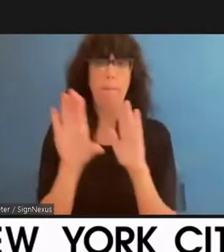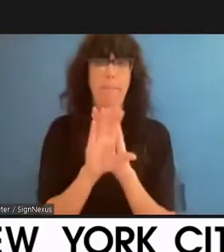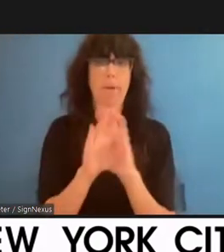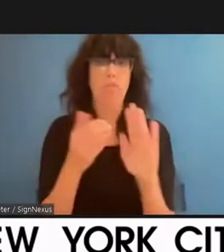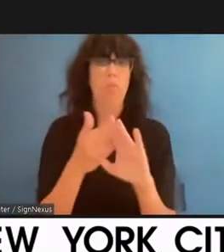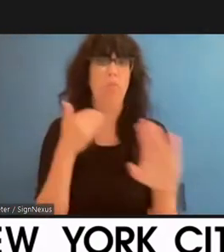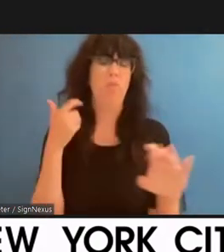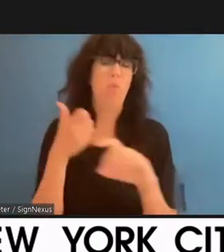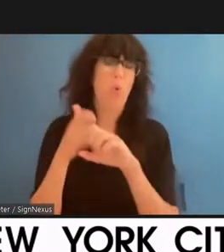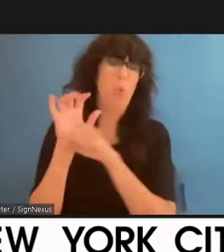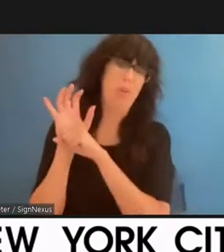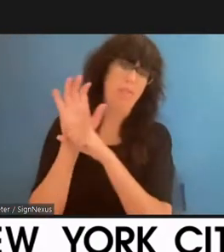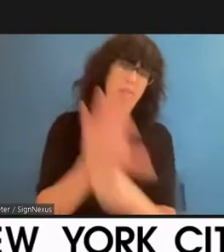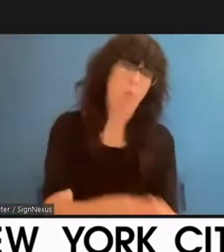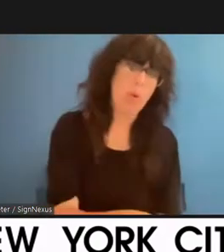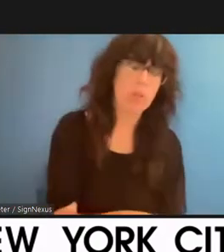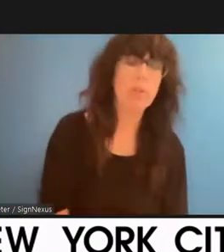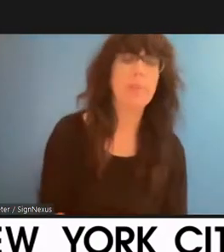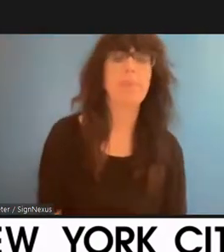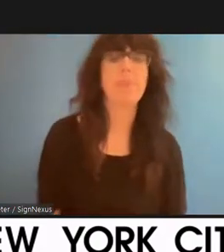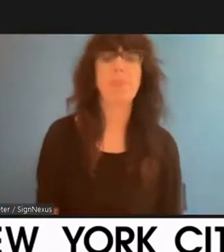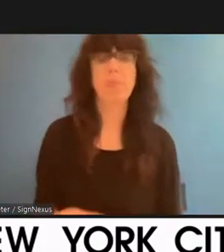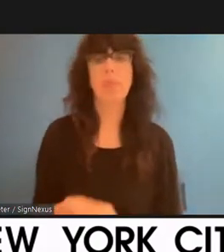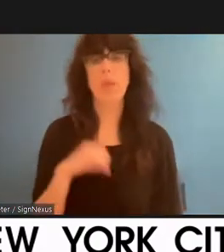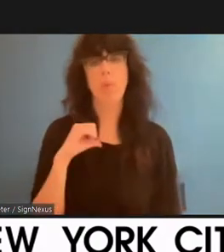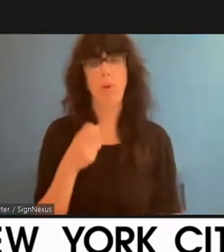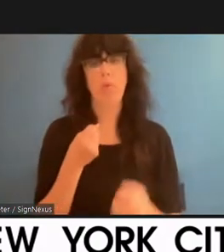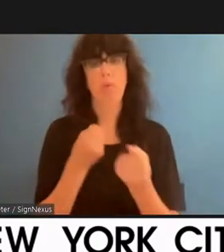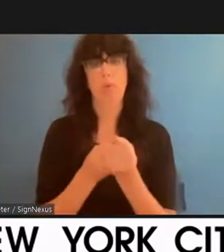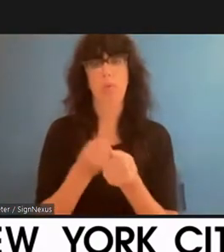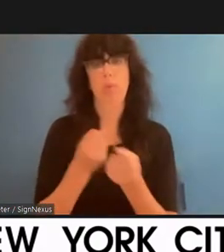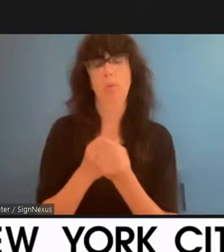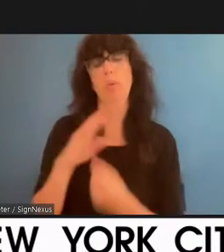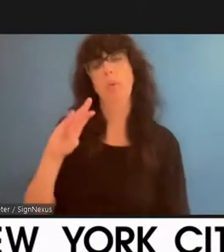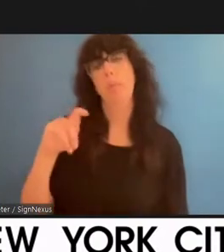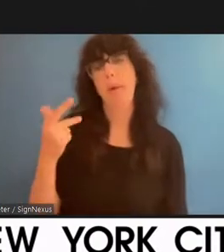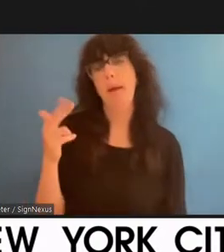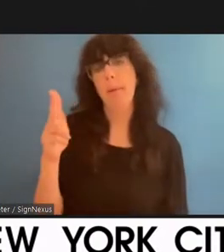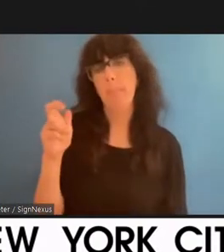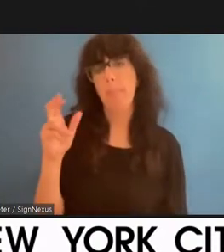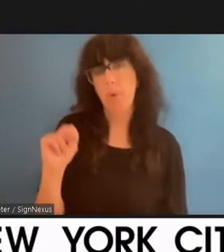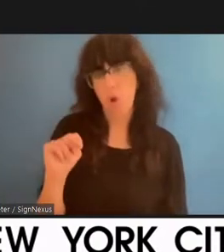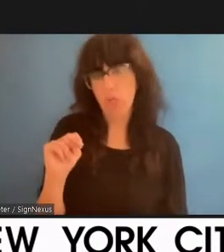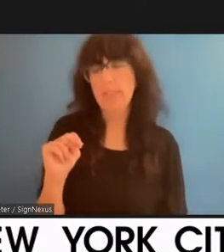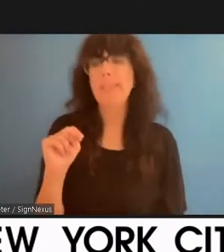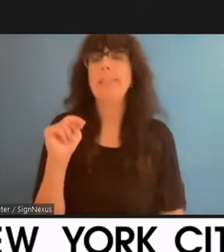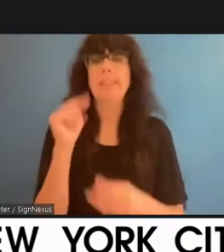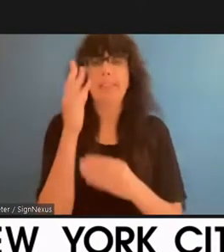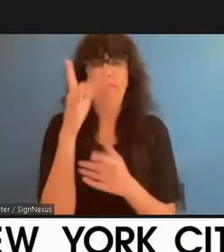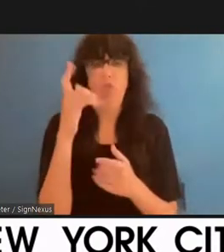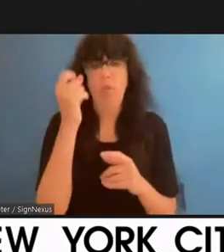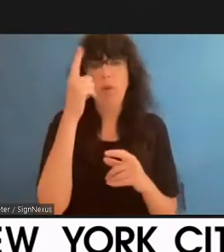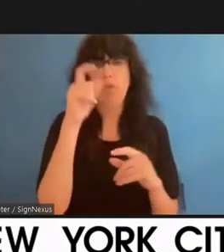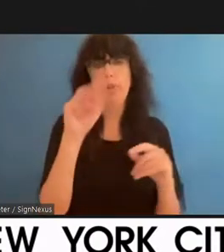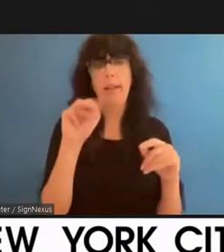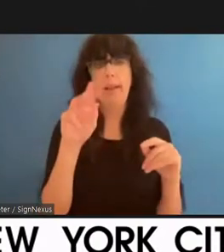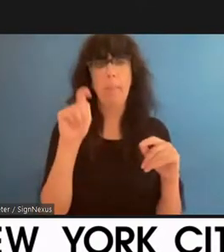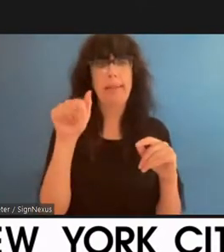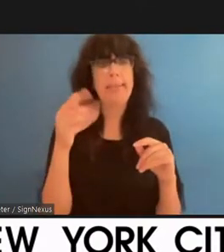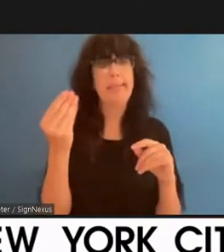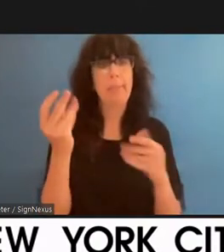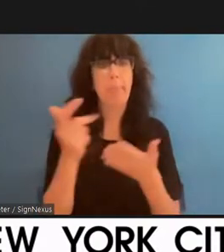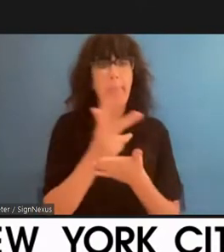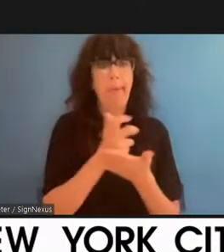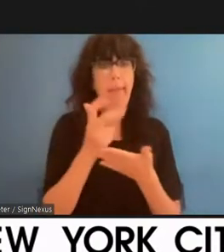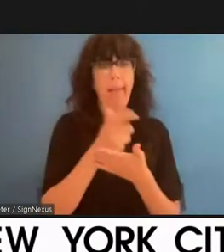through now i was very proud to support the bipartisan infrastructure package because i understand that the mta doesn't need revenue for important